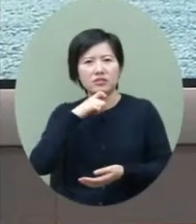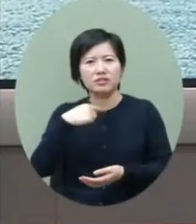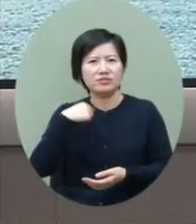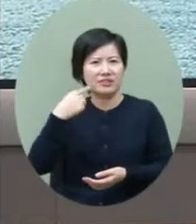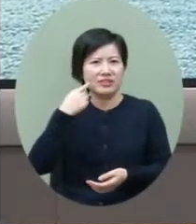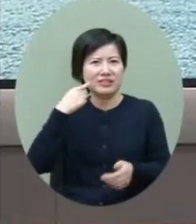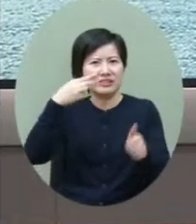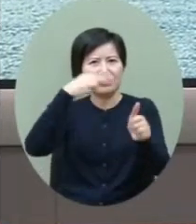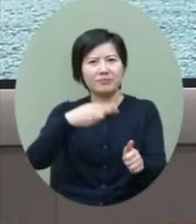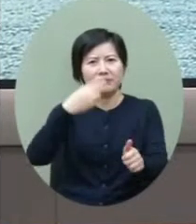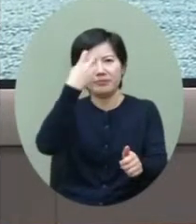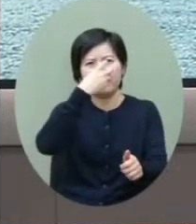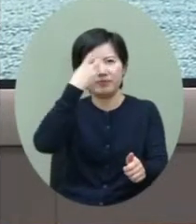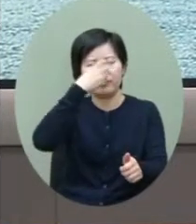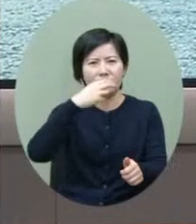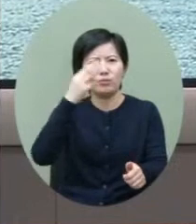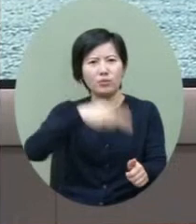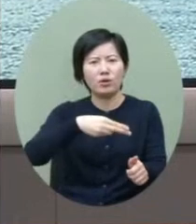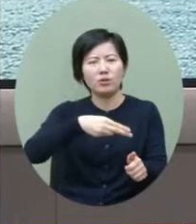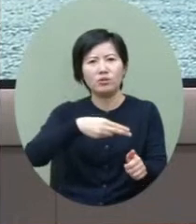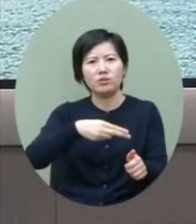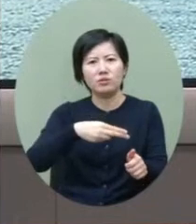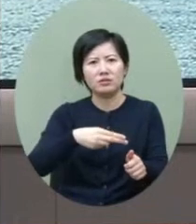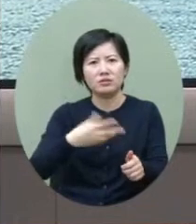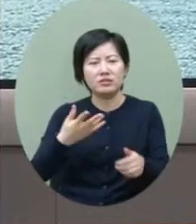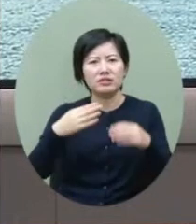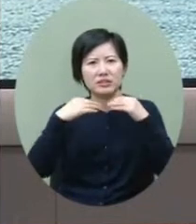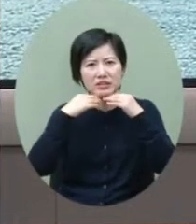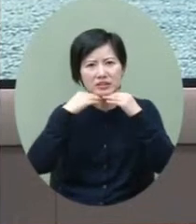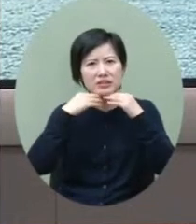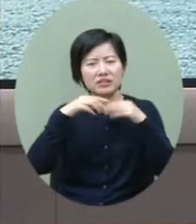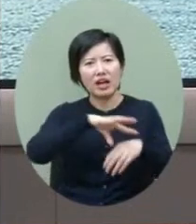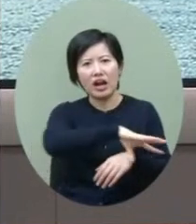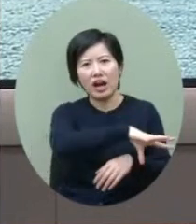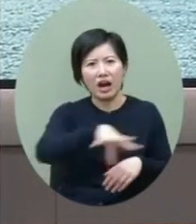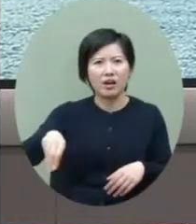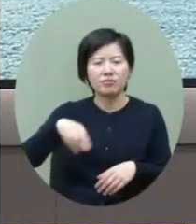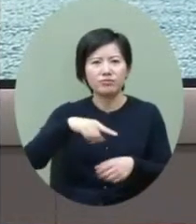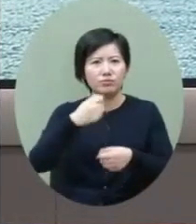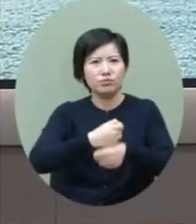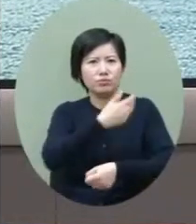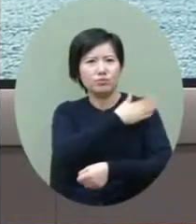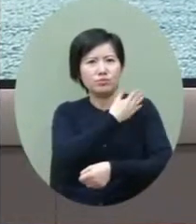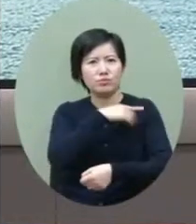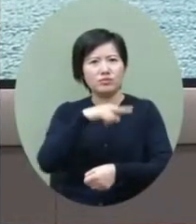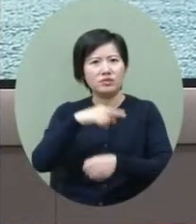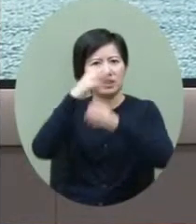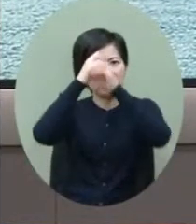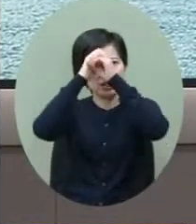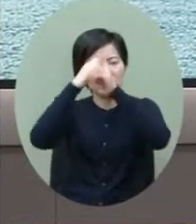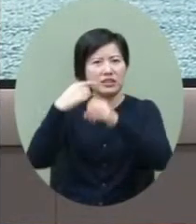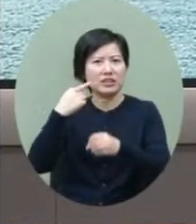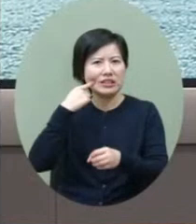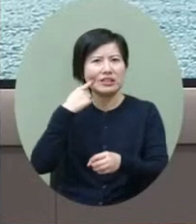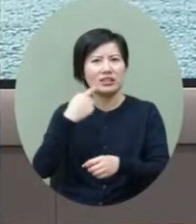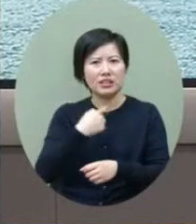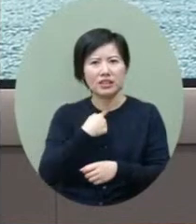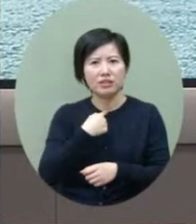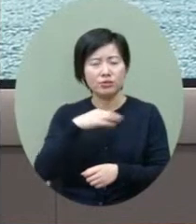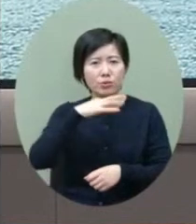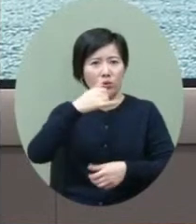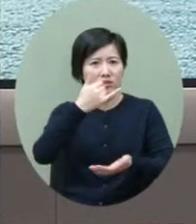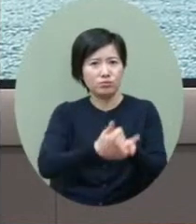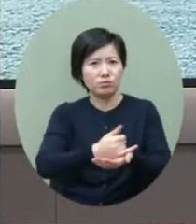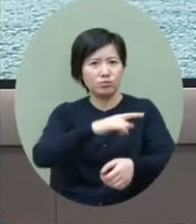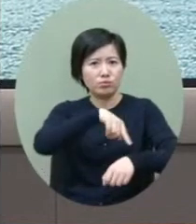will issue a compulsory testing notice, a compulsory testing order to subject all